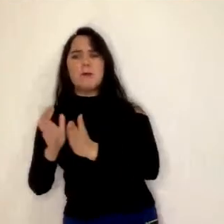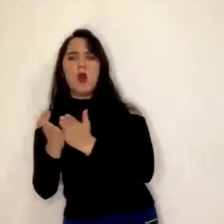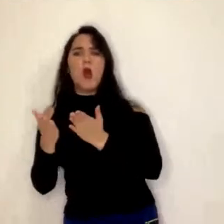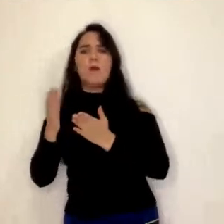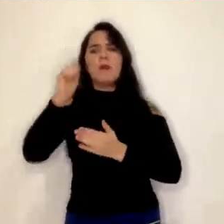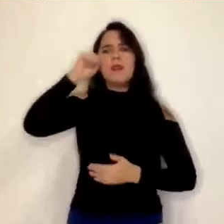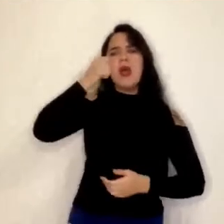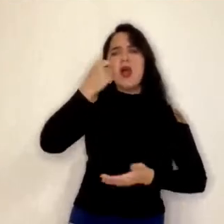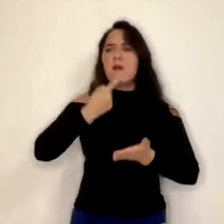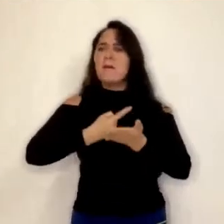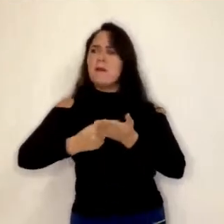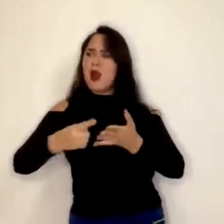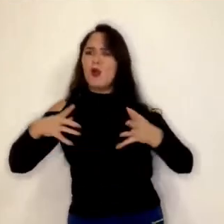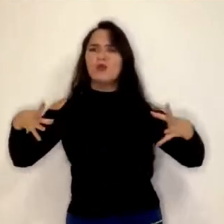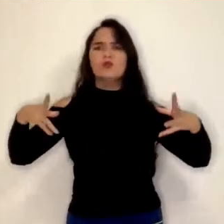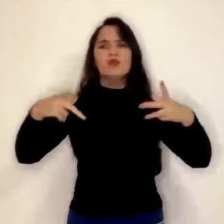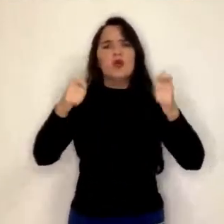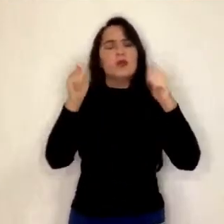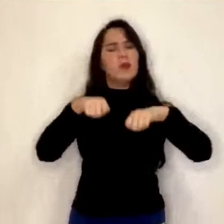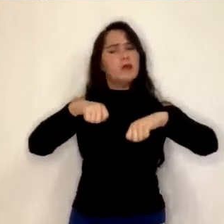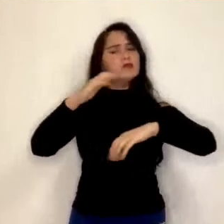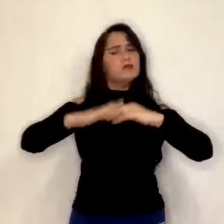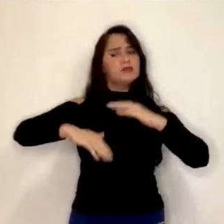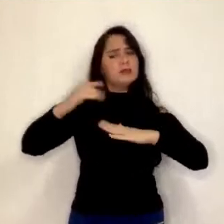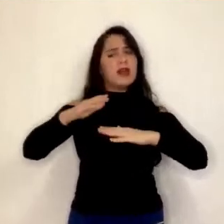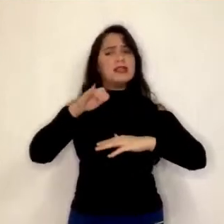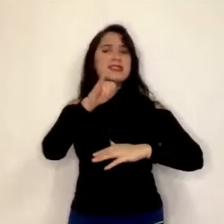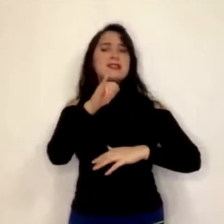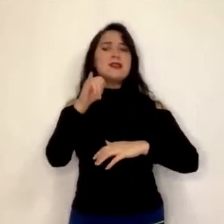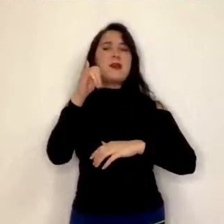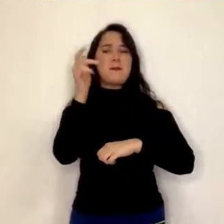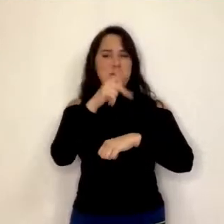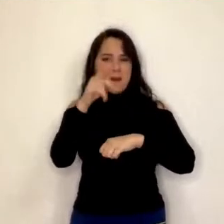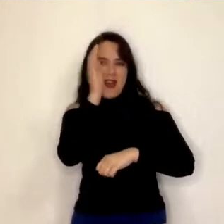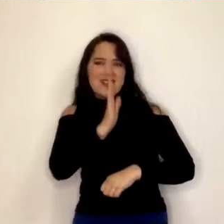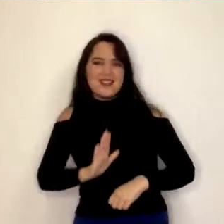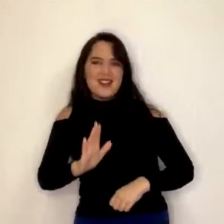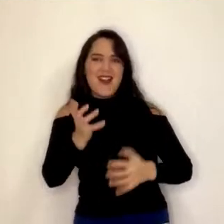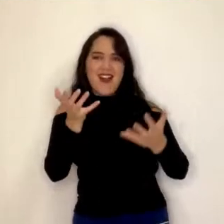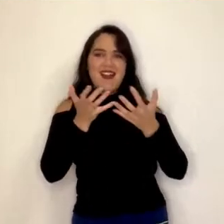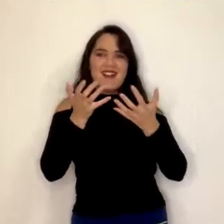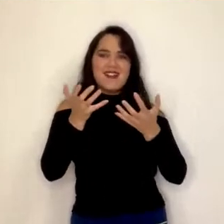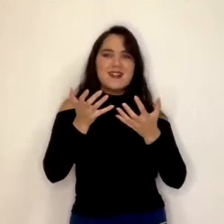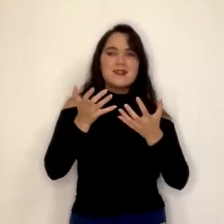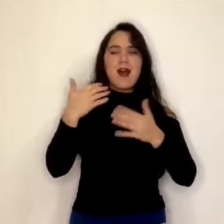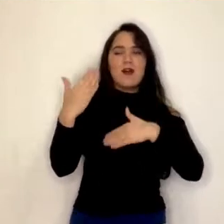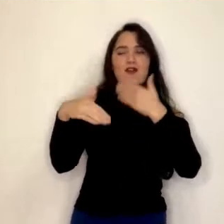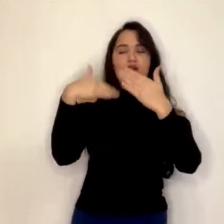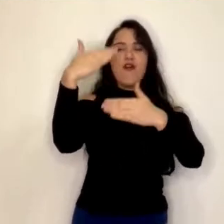women, talented women. And if Brazil wants to use their best